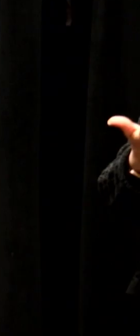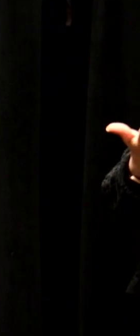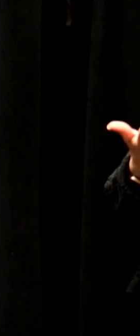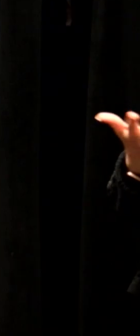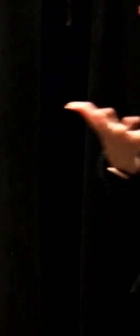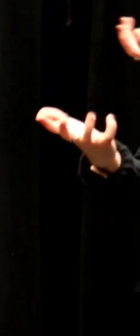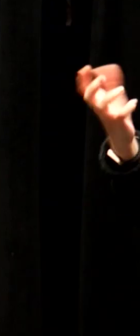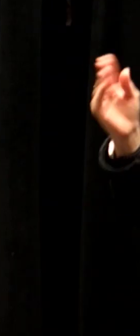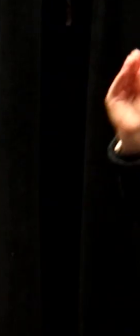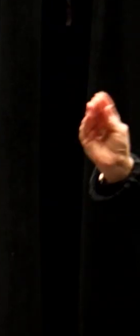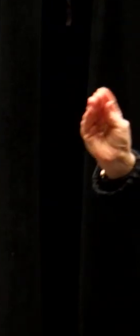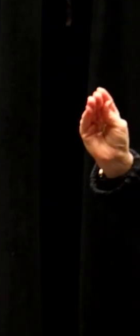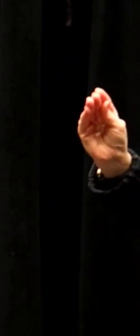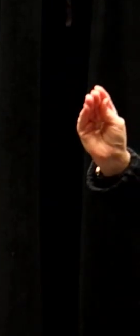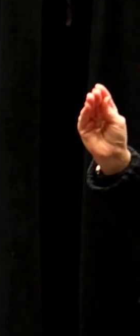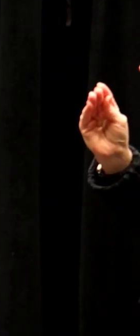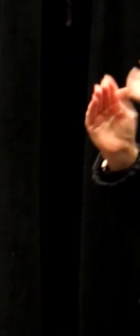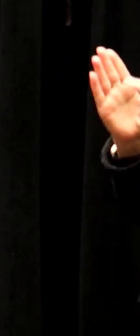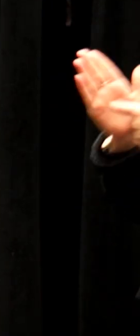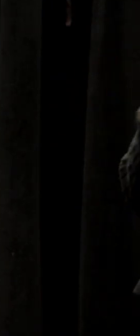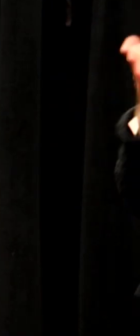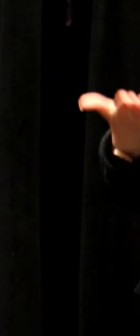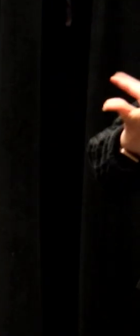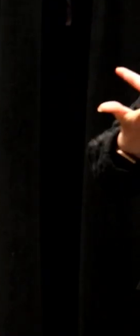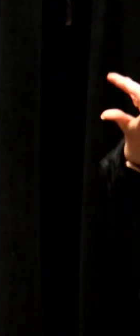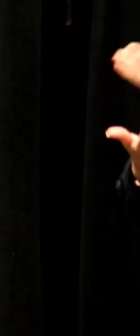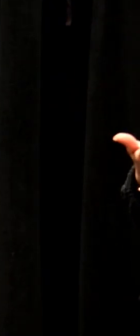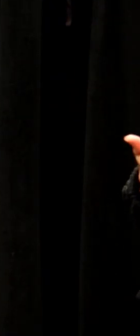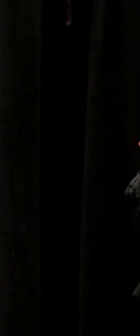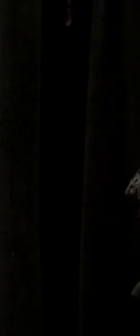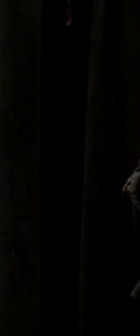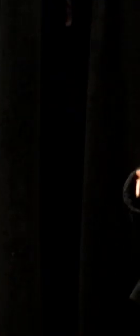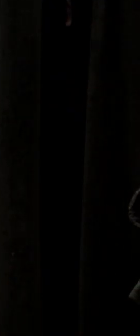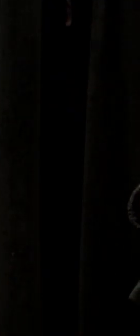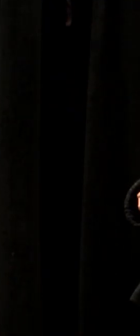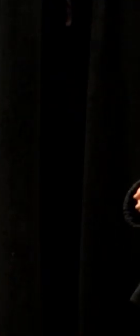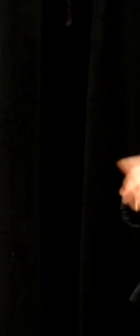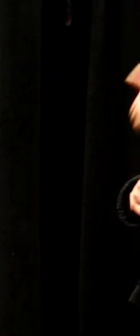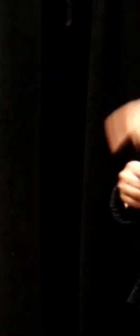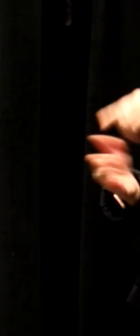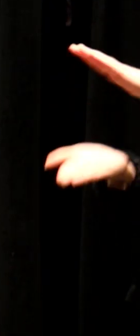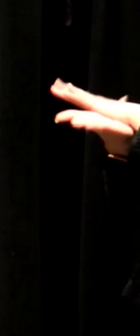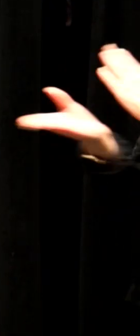need a master's degree. And so I was like, I just need this piece of paper.